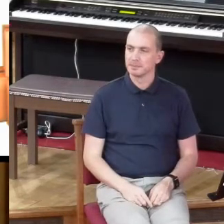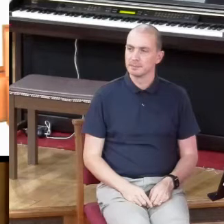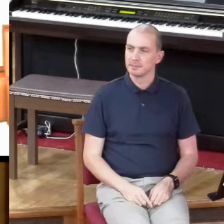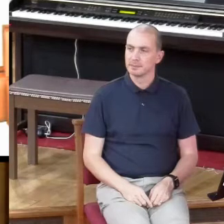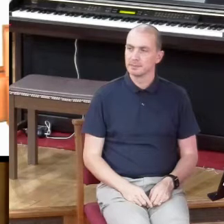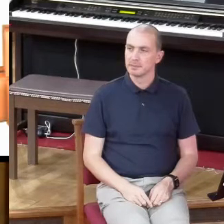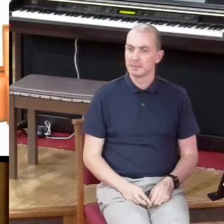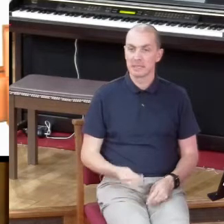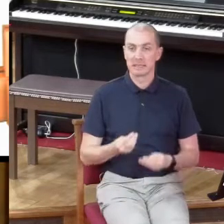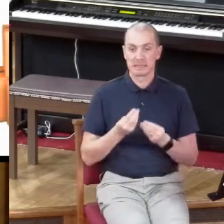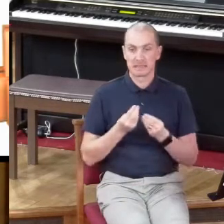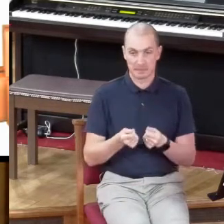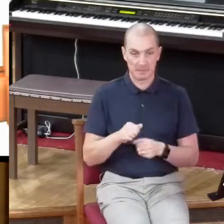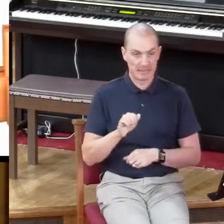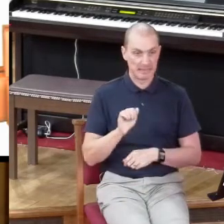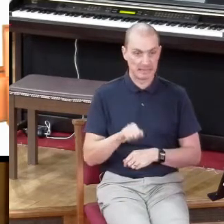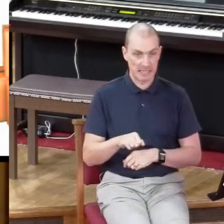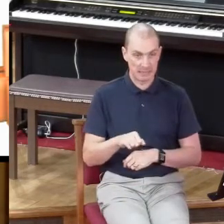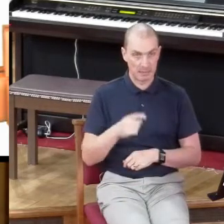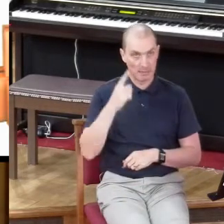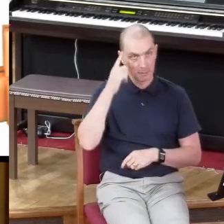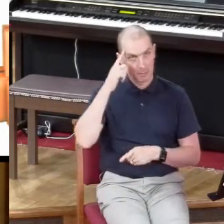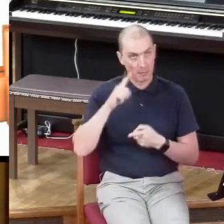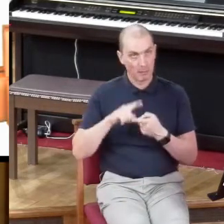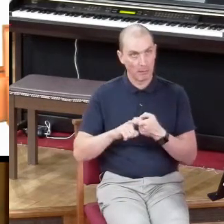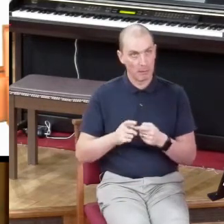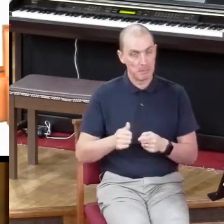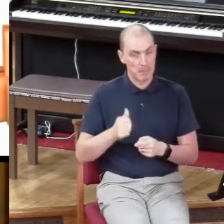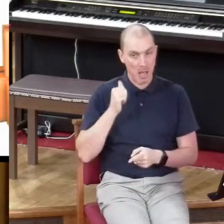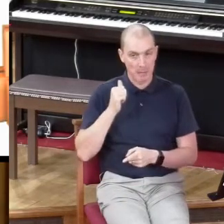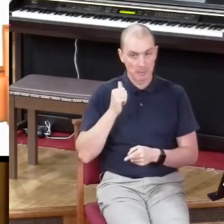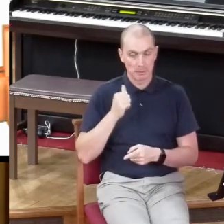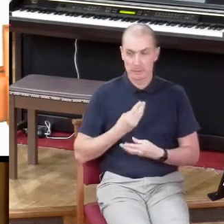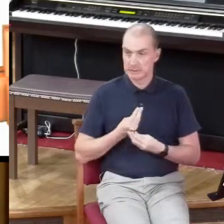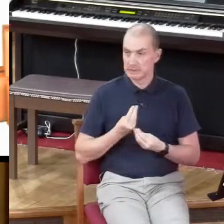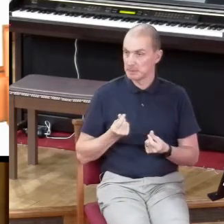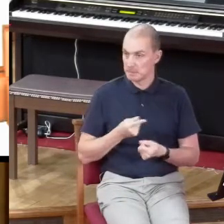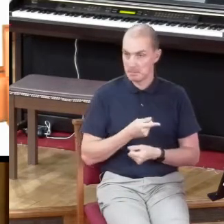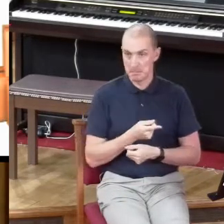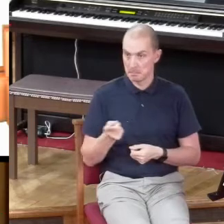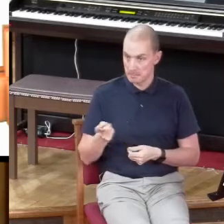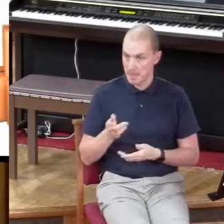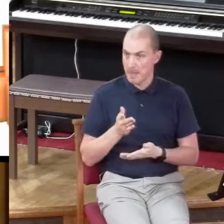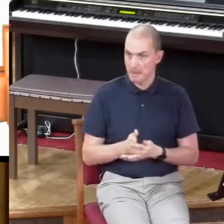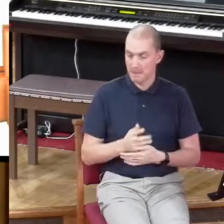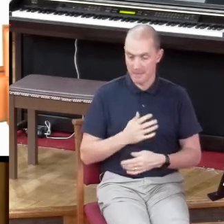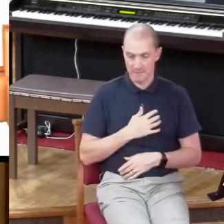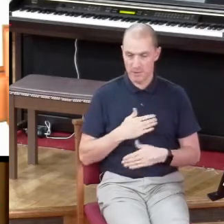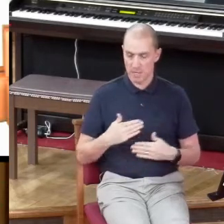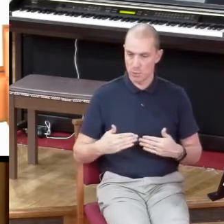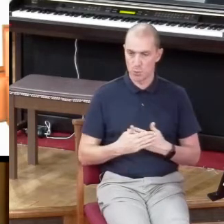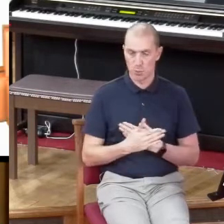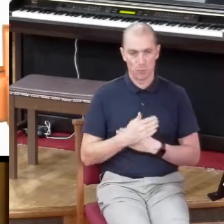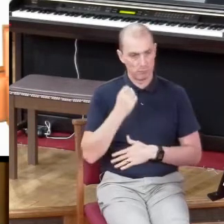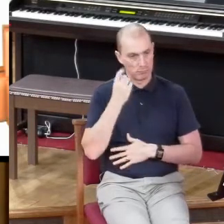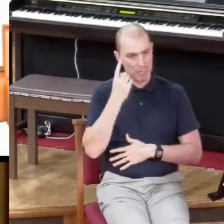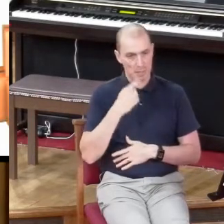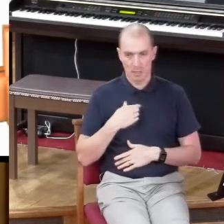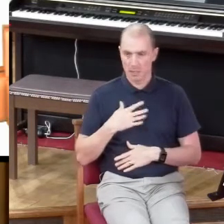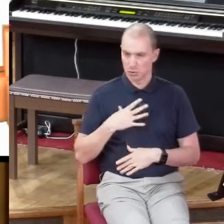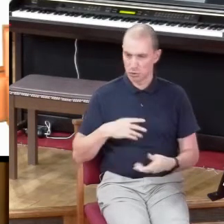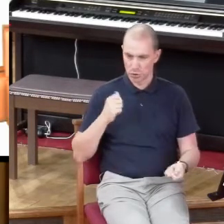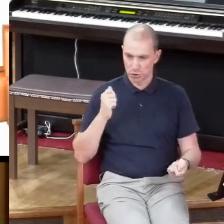be, stuck in the past. There are those of us who could well be afraid of new ideas. Change is not something